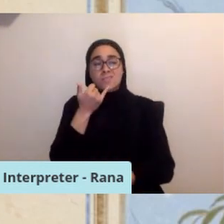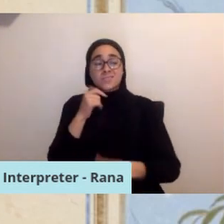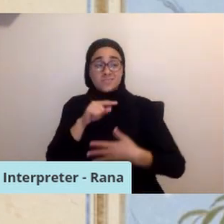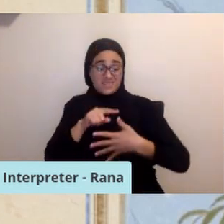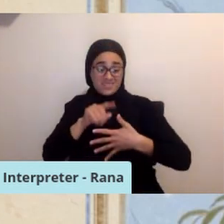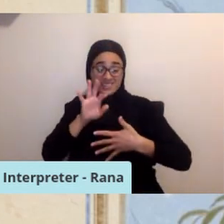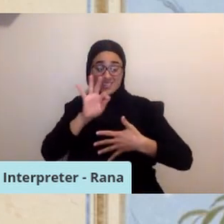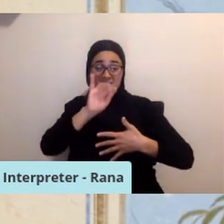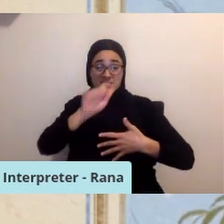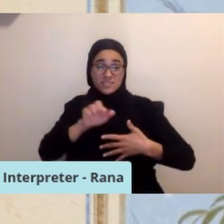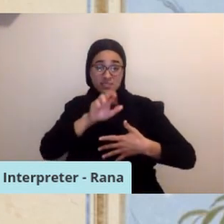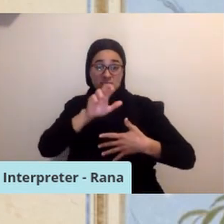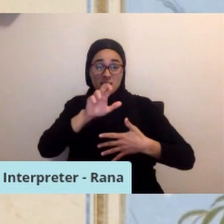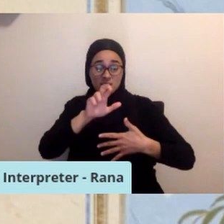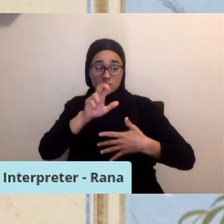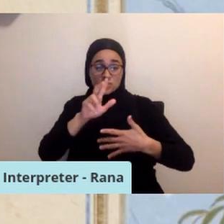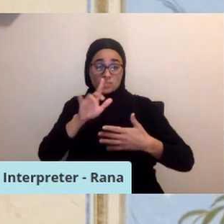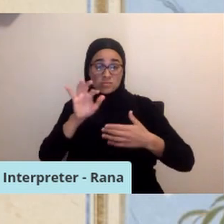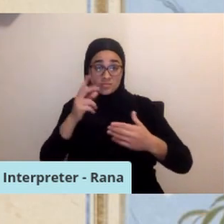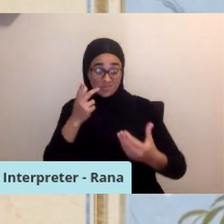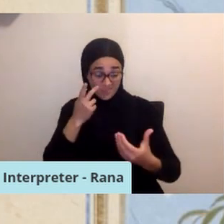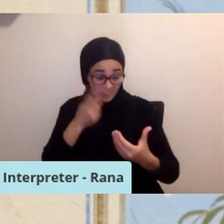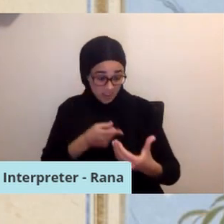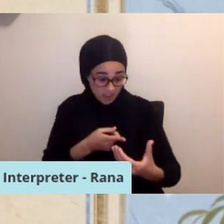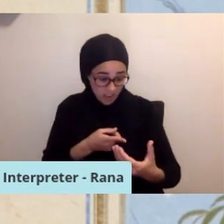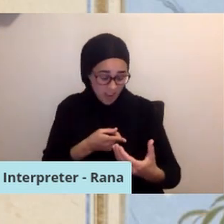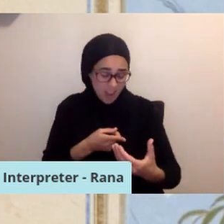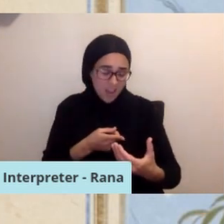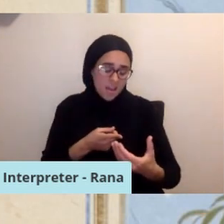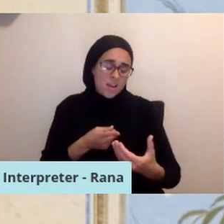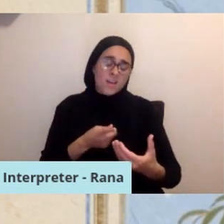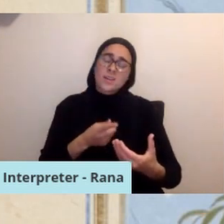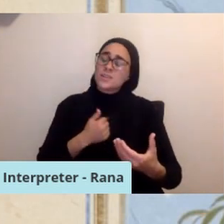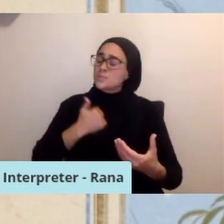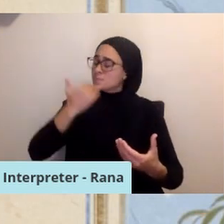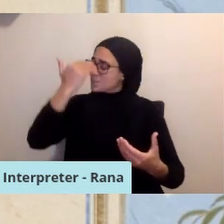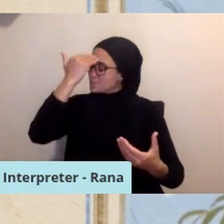heart sank, it's not a good sign.